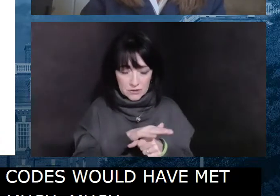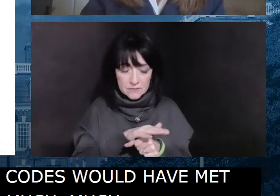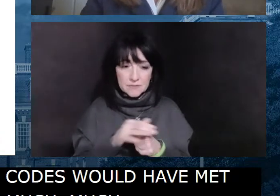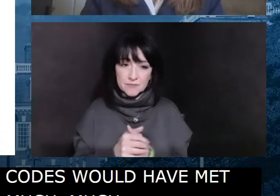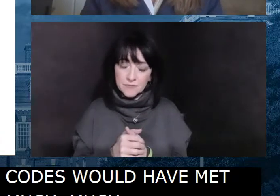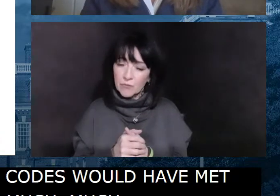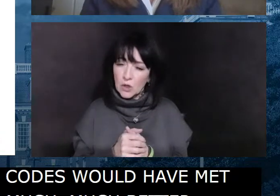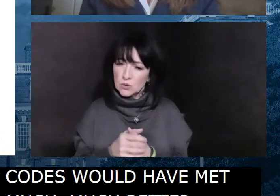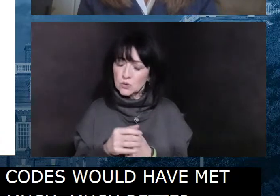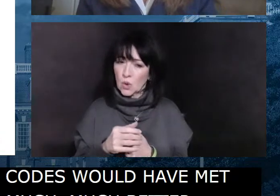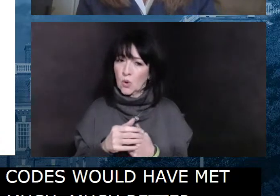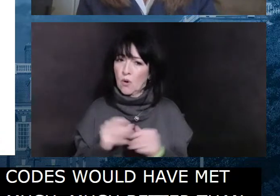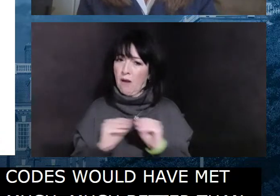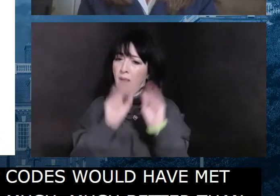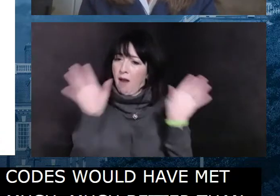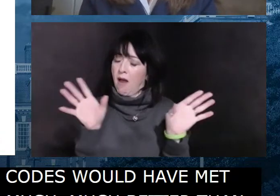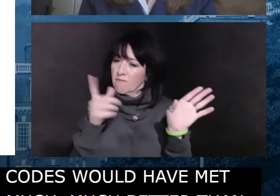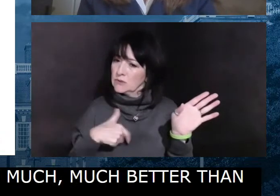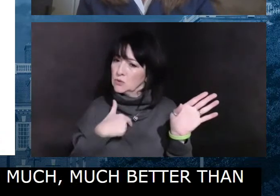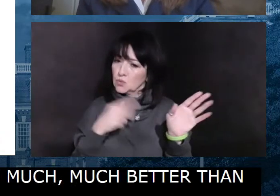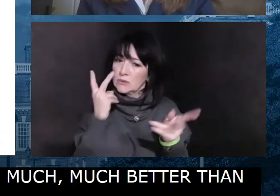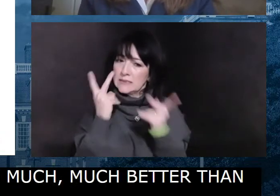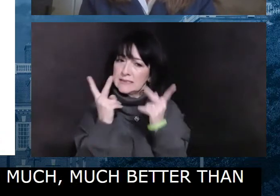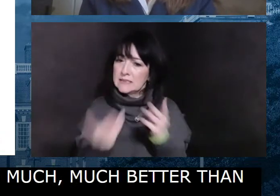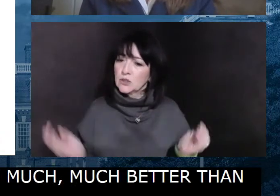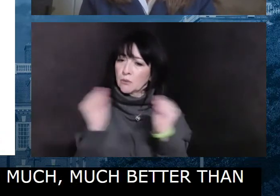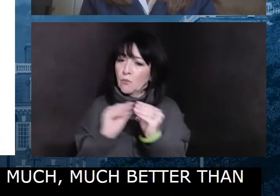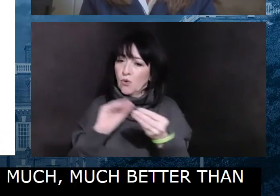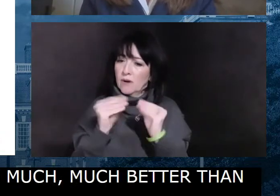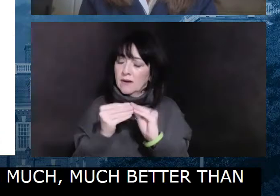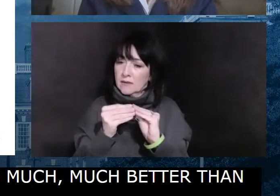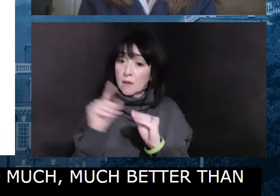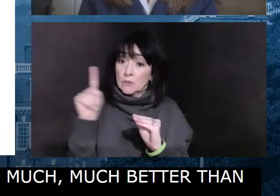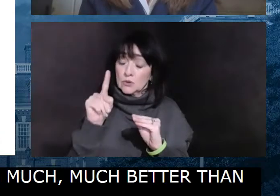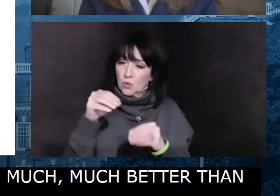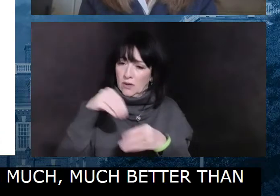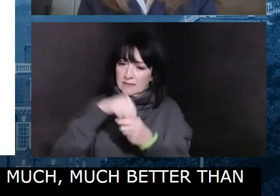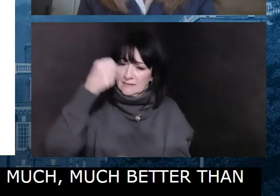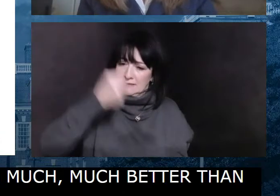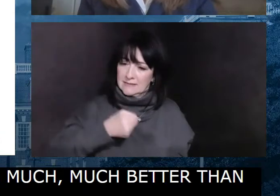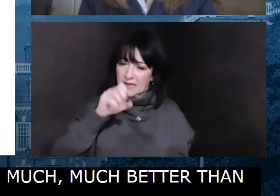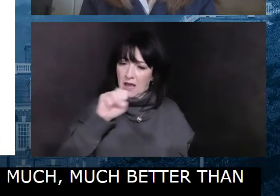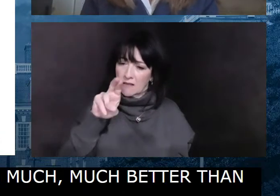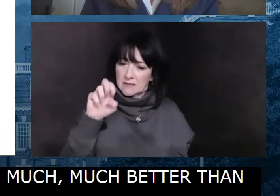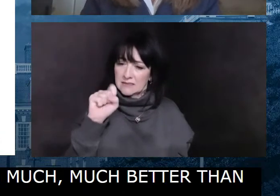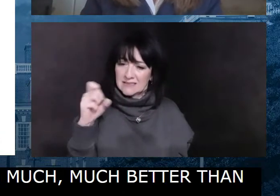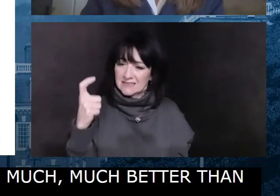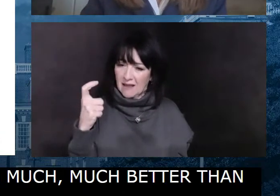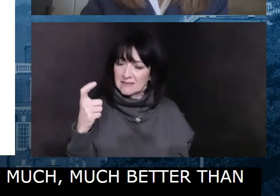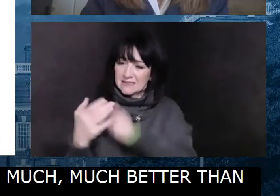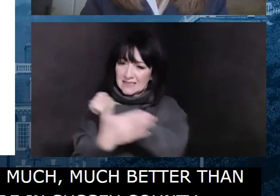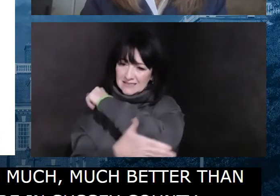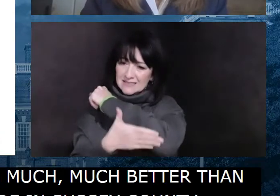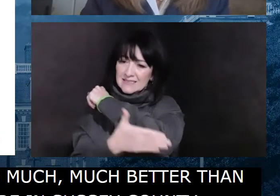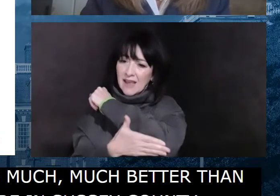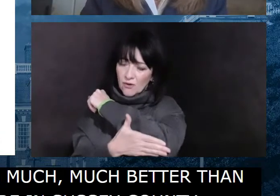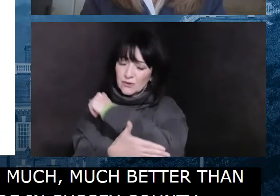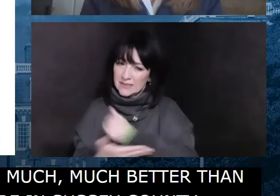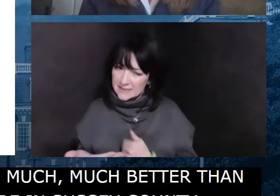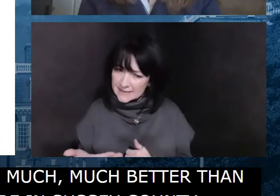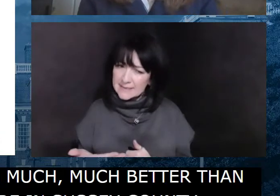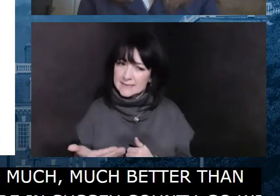we just want to make sure people are, cautious. Even though we're doing better, there's still a lot of infection around.